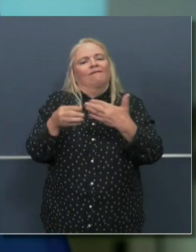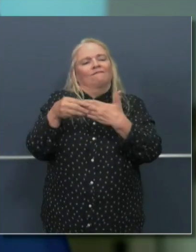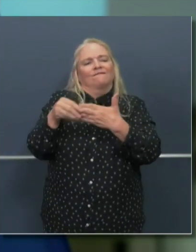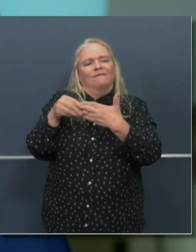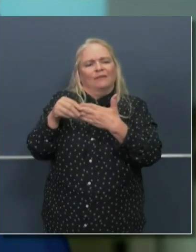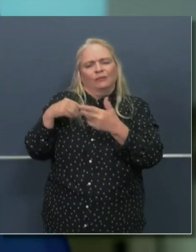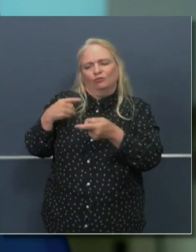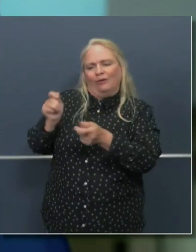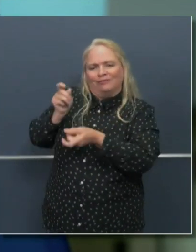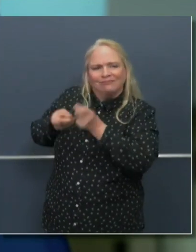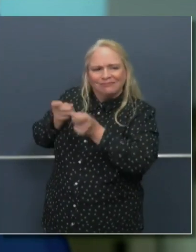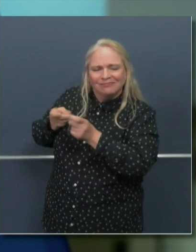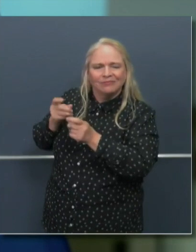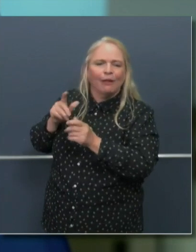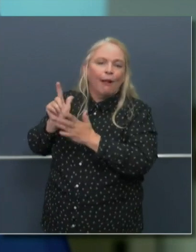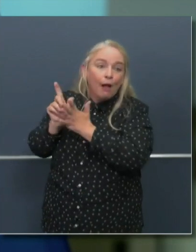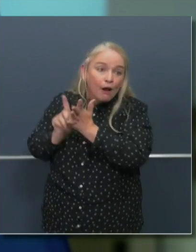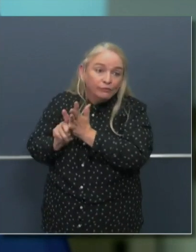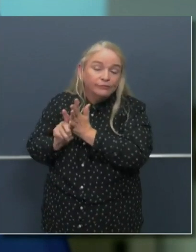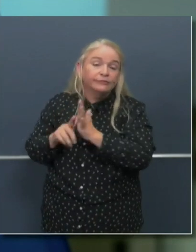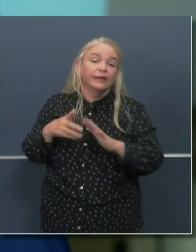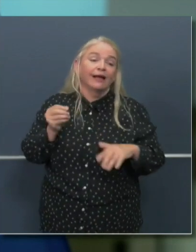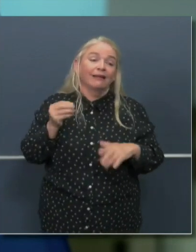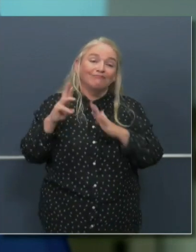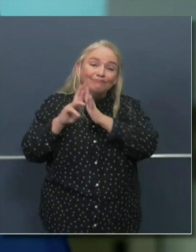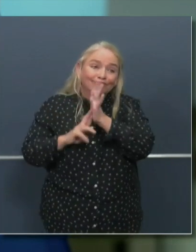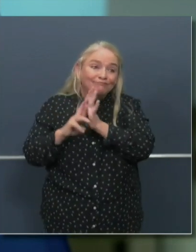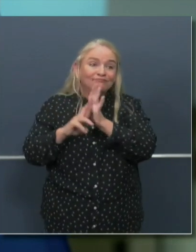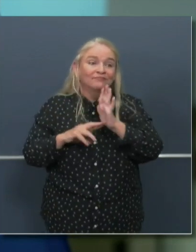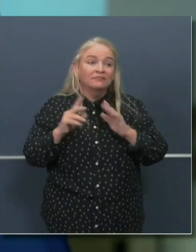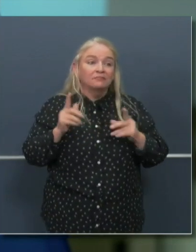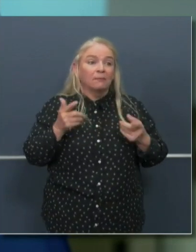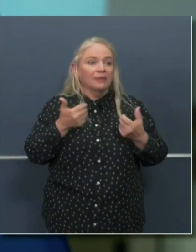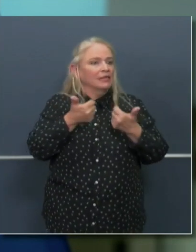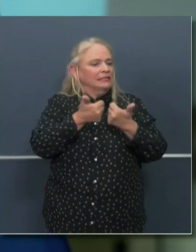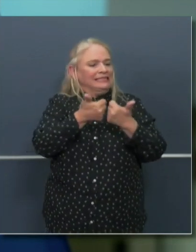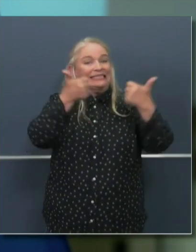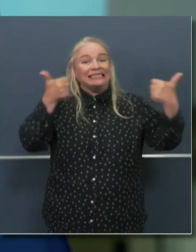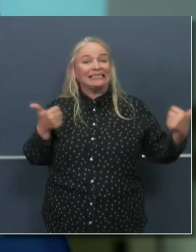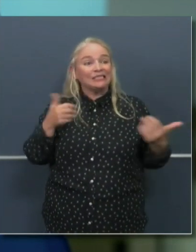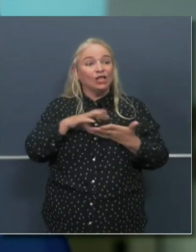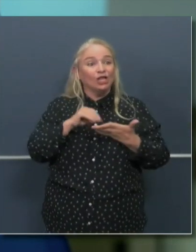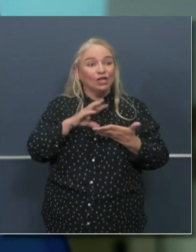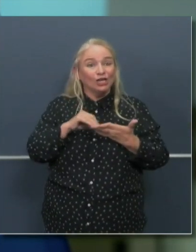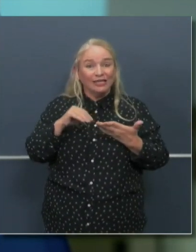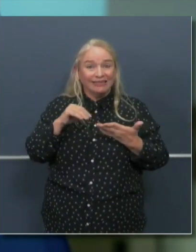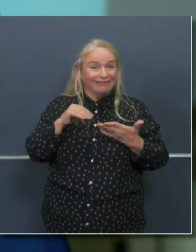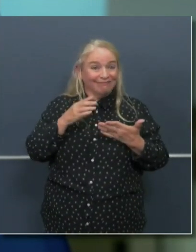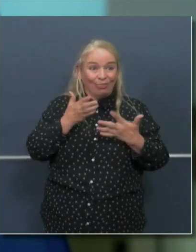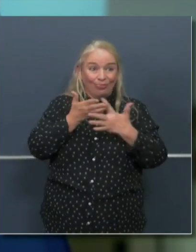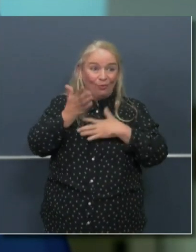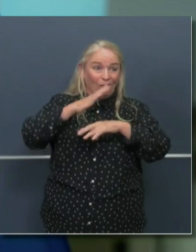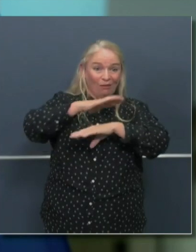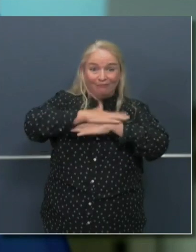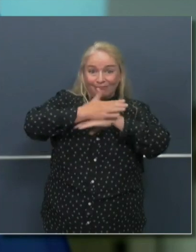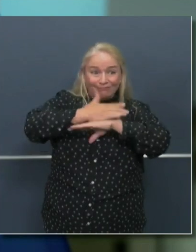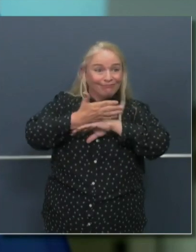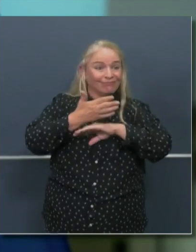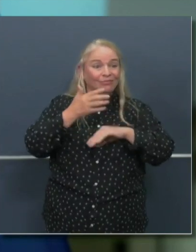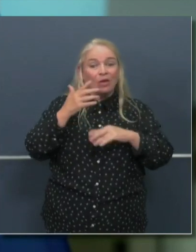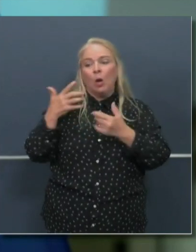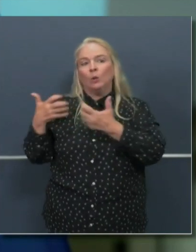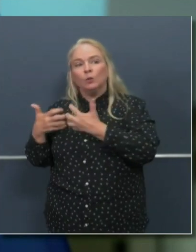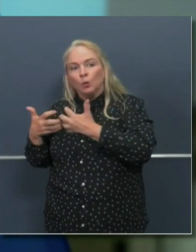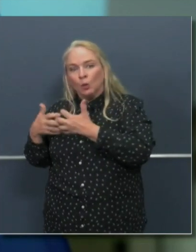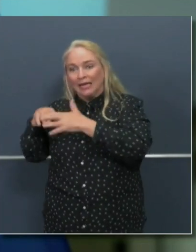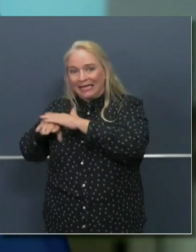to provide local flexibility on distance learning, hybrid learning, and looking